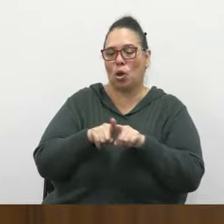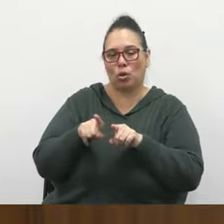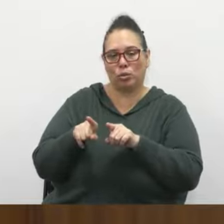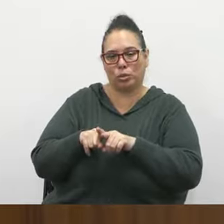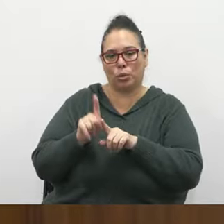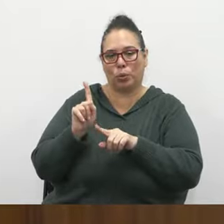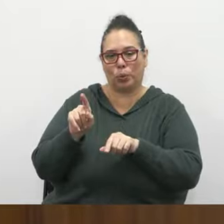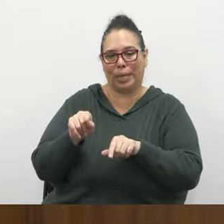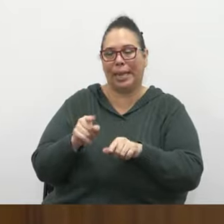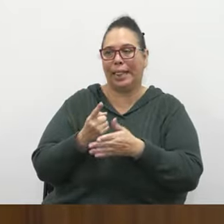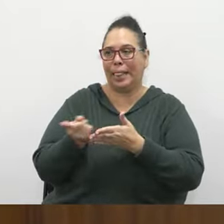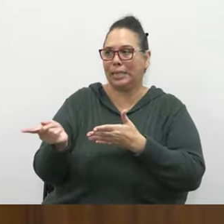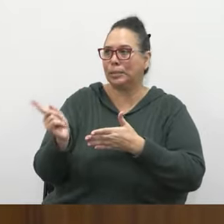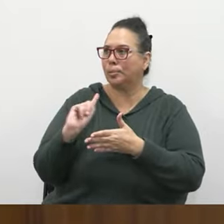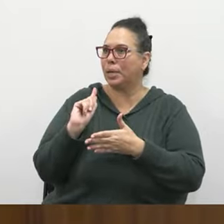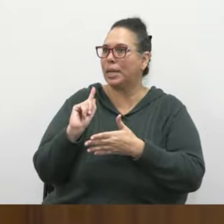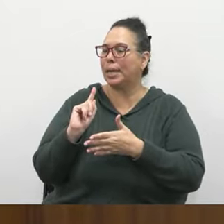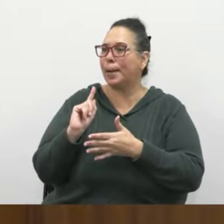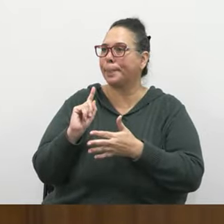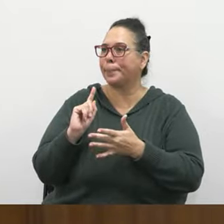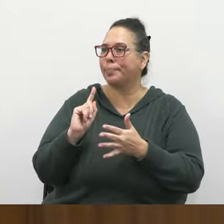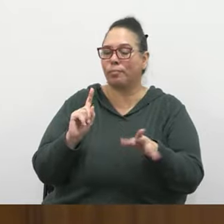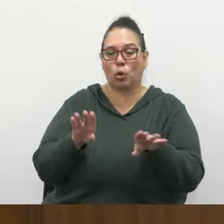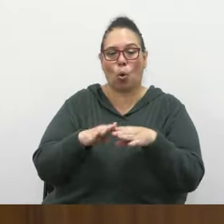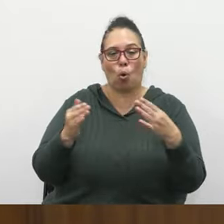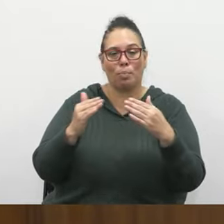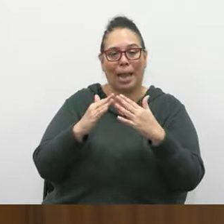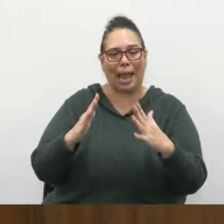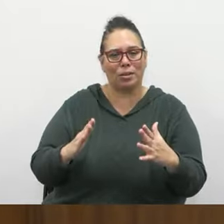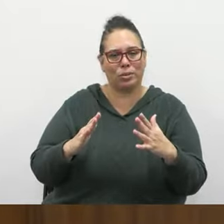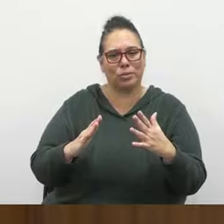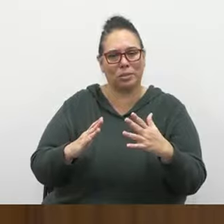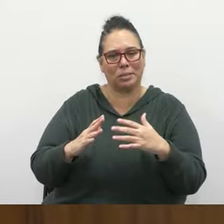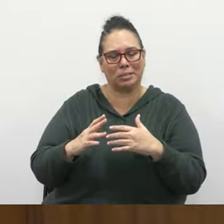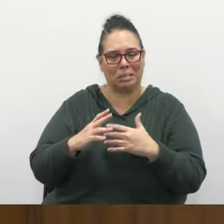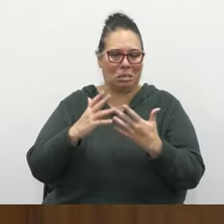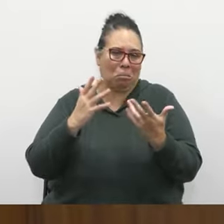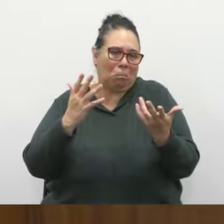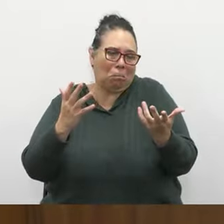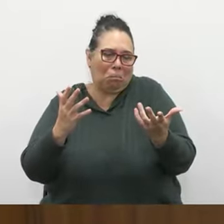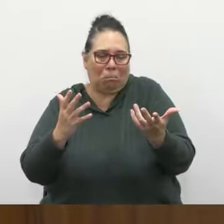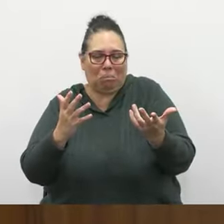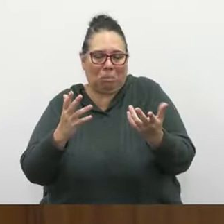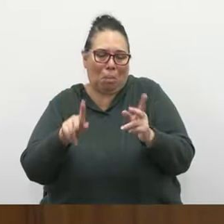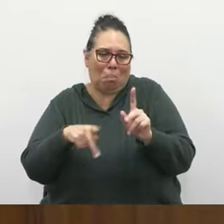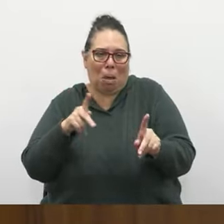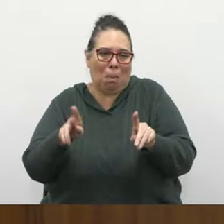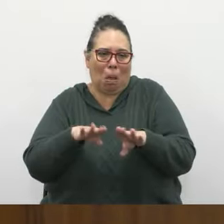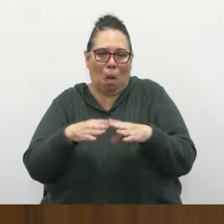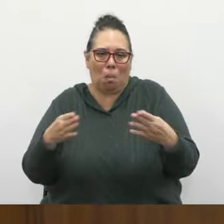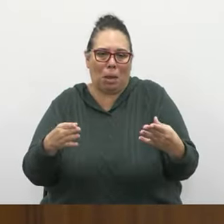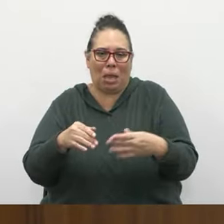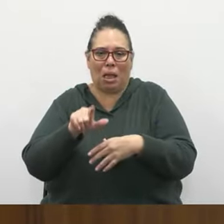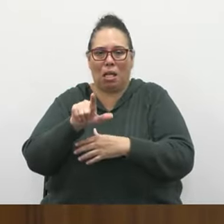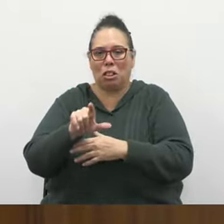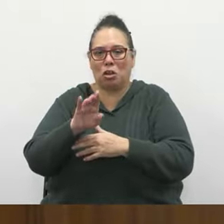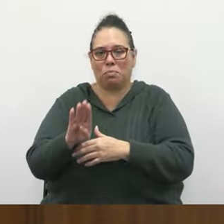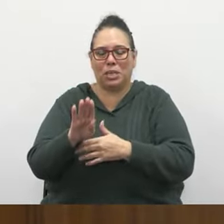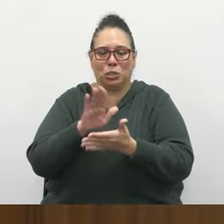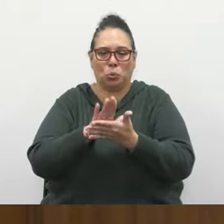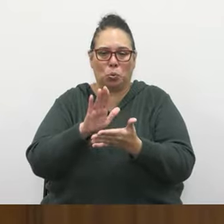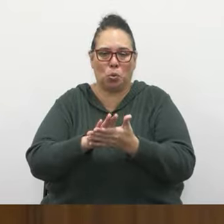visit last week the open house and I would say public grand opening of the Long Beach School for Adults at their